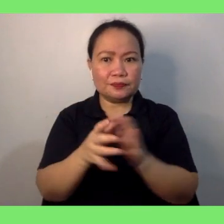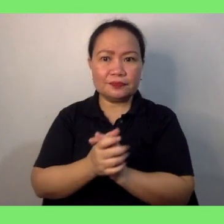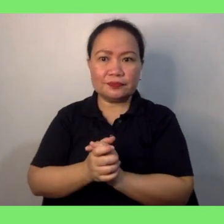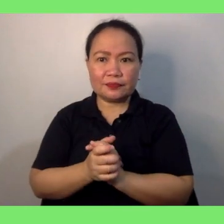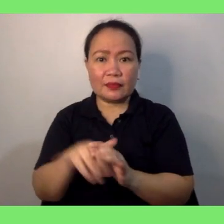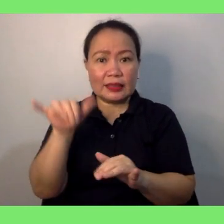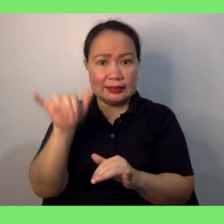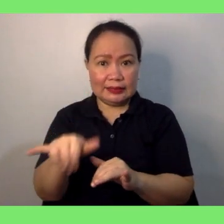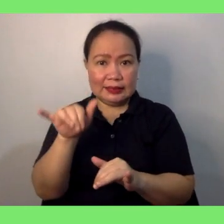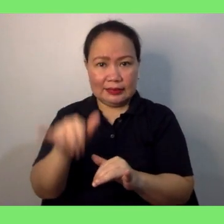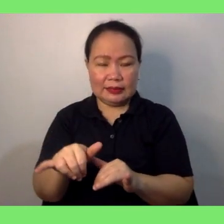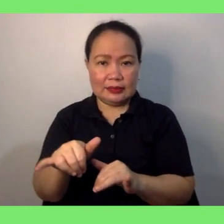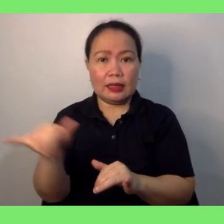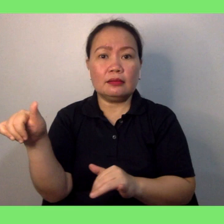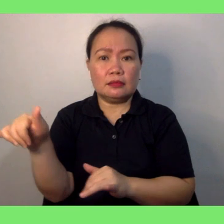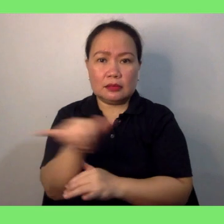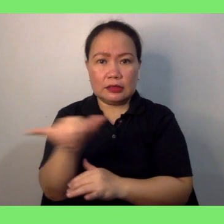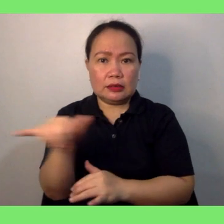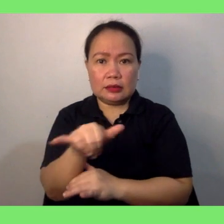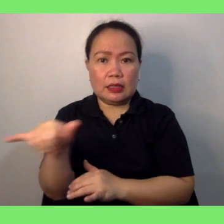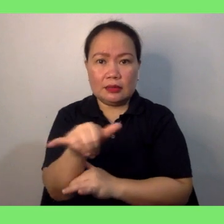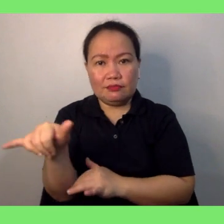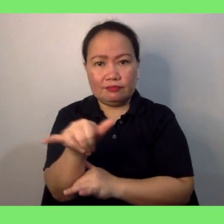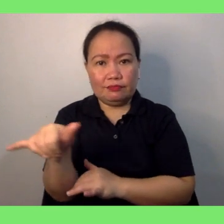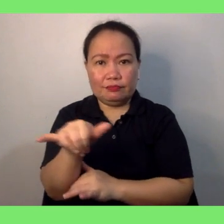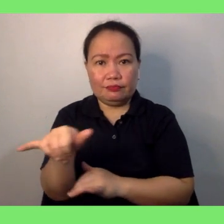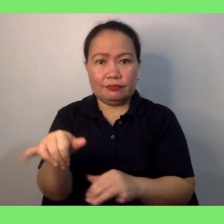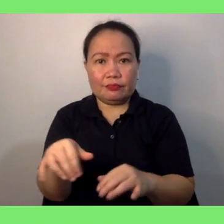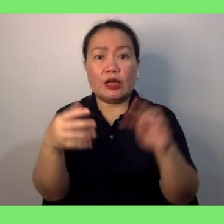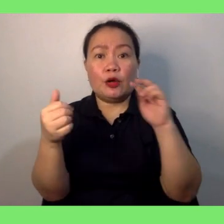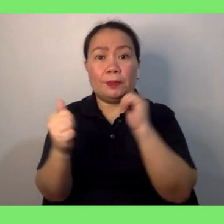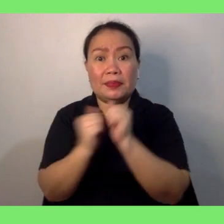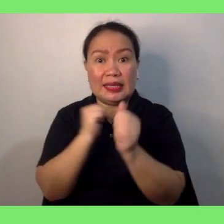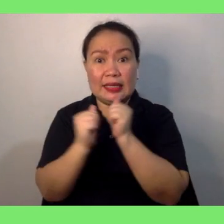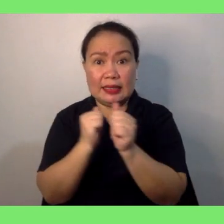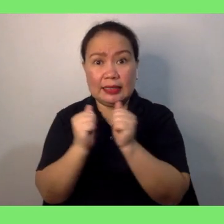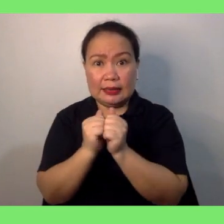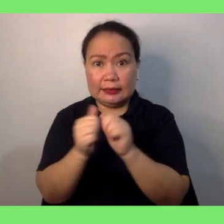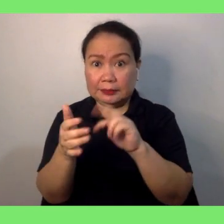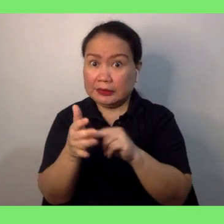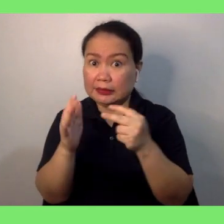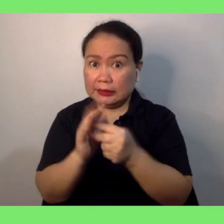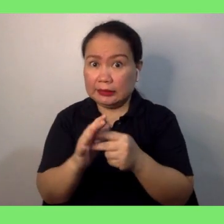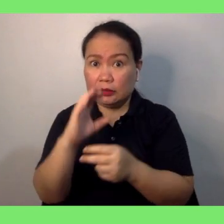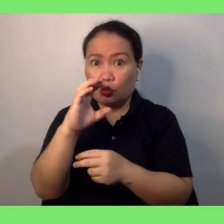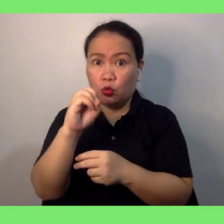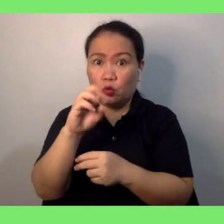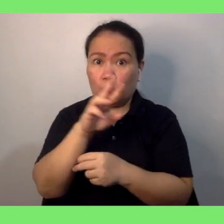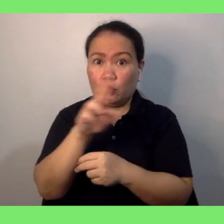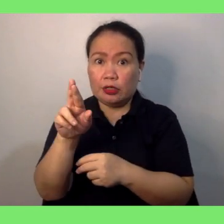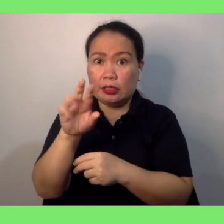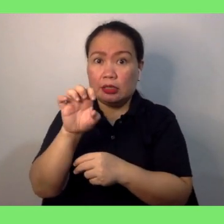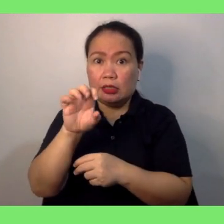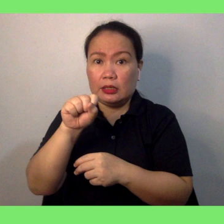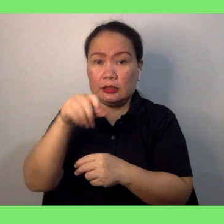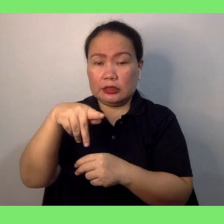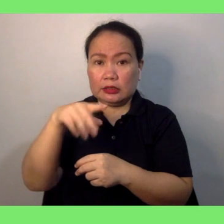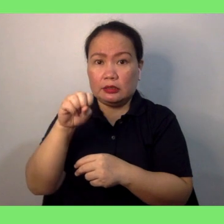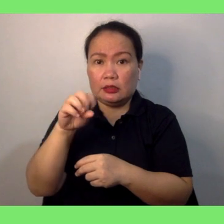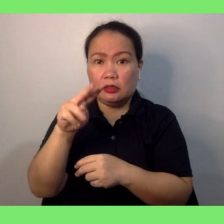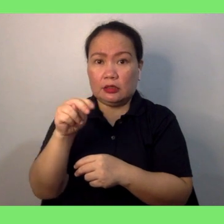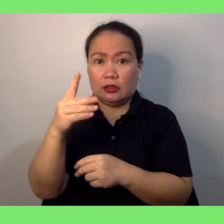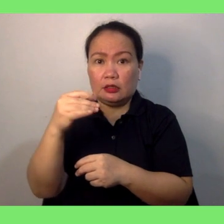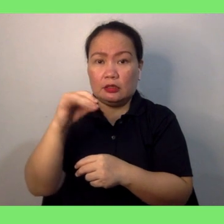angles? Yes, pareho. Okay, so ibig sabihin, ang corresponding angles